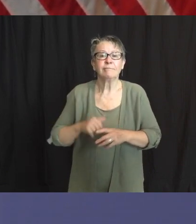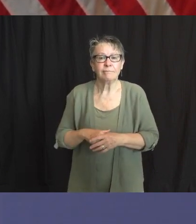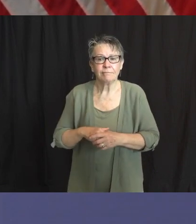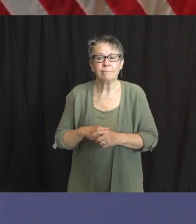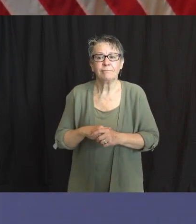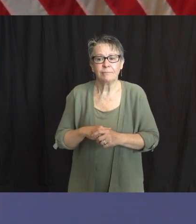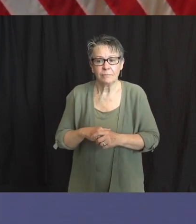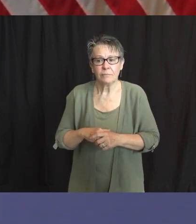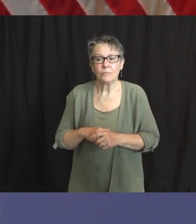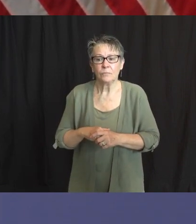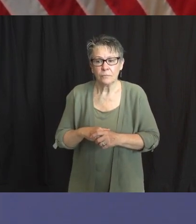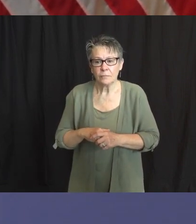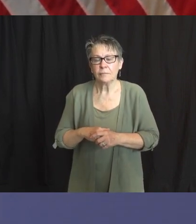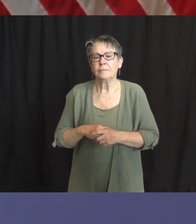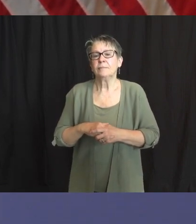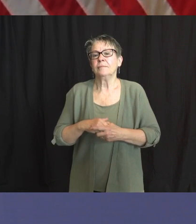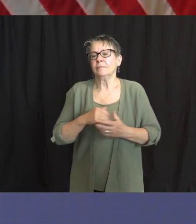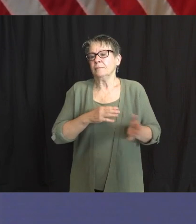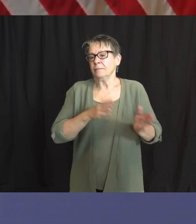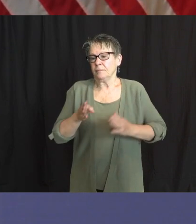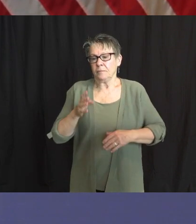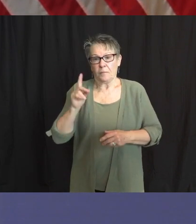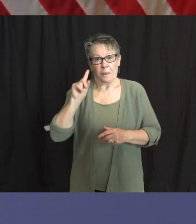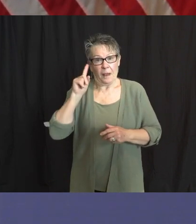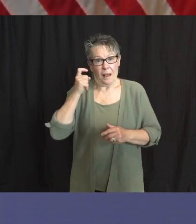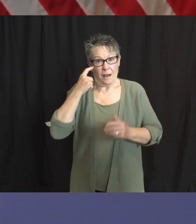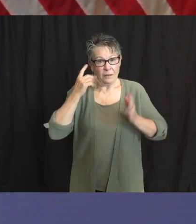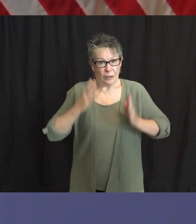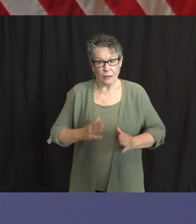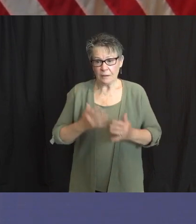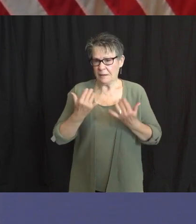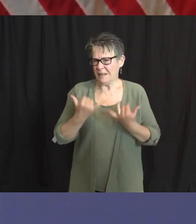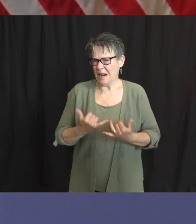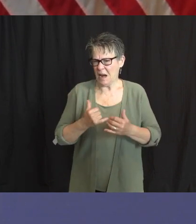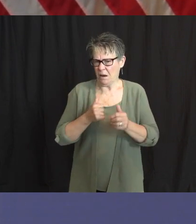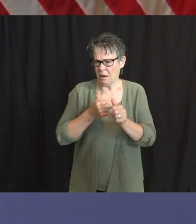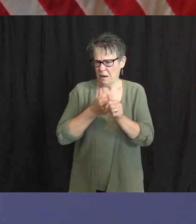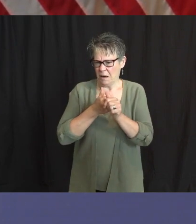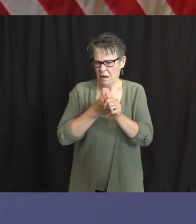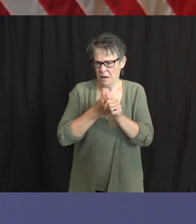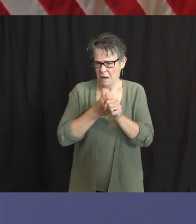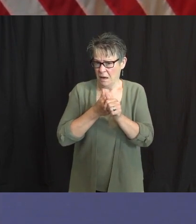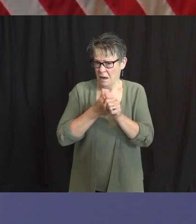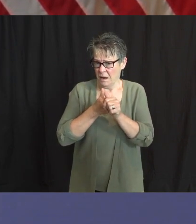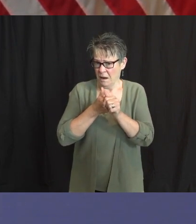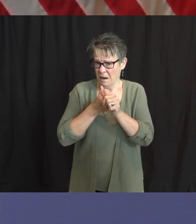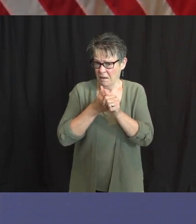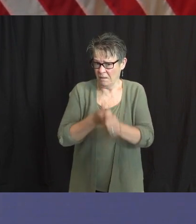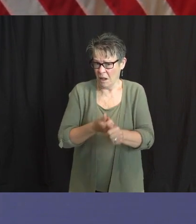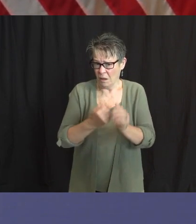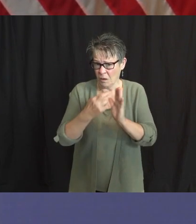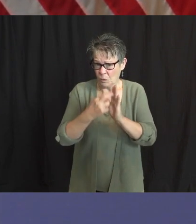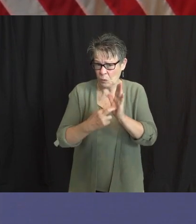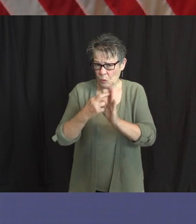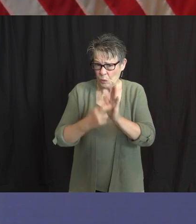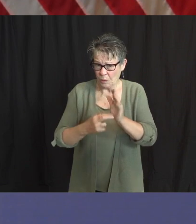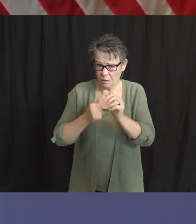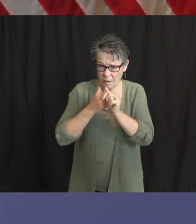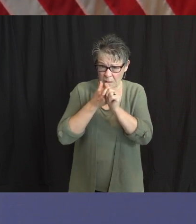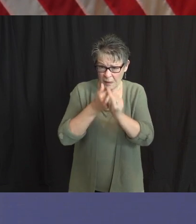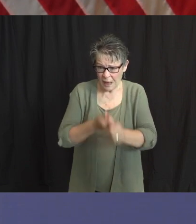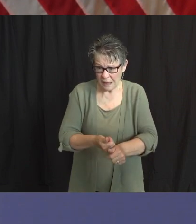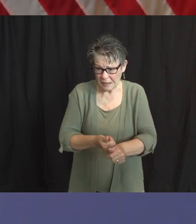weight because we had particularly good weather on Saturday, Friday and Saturday. So I know, Pat, you were,